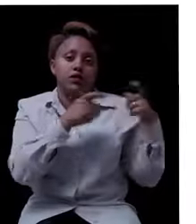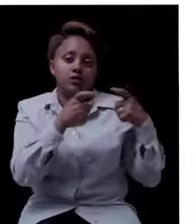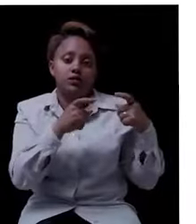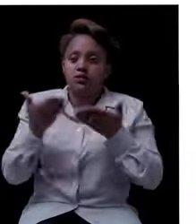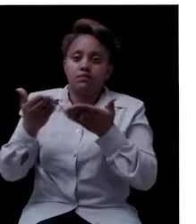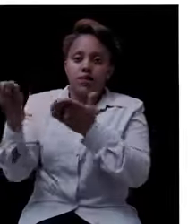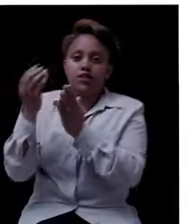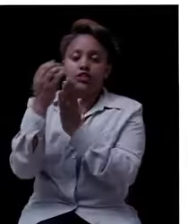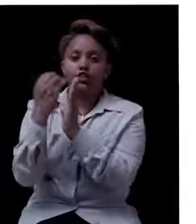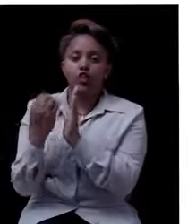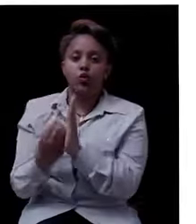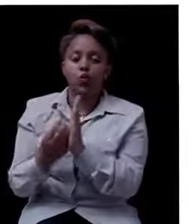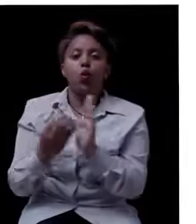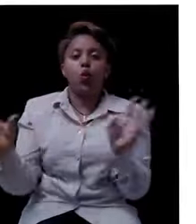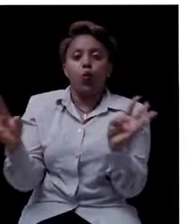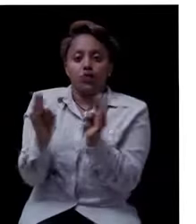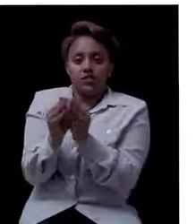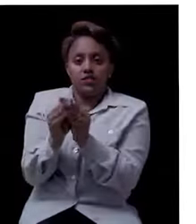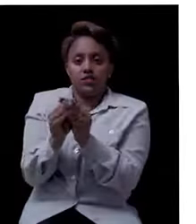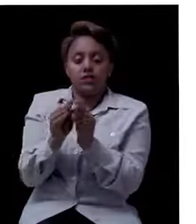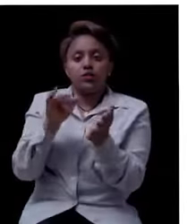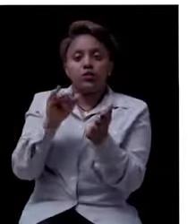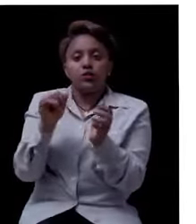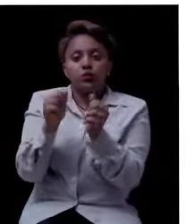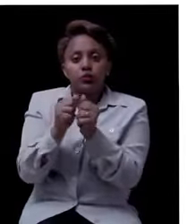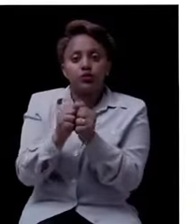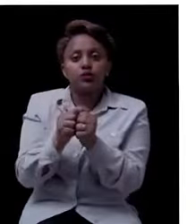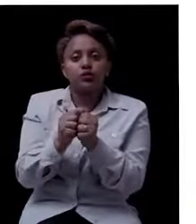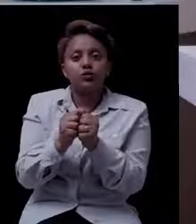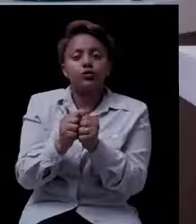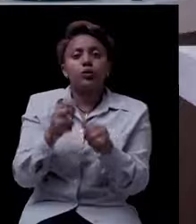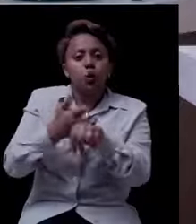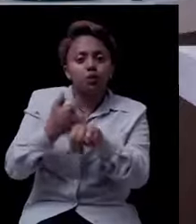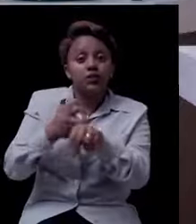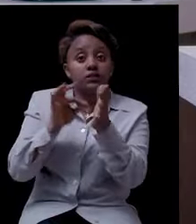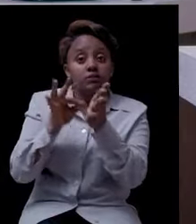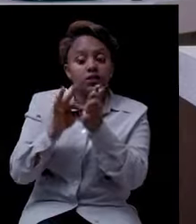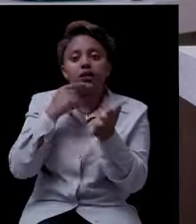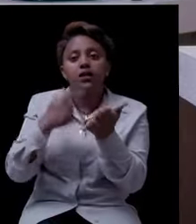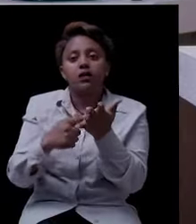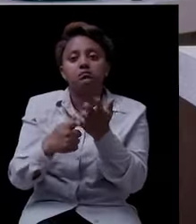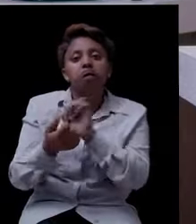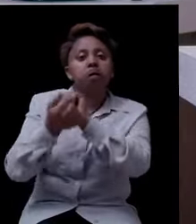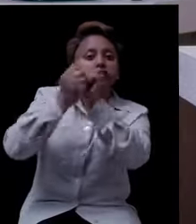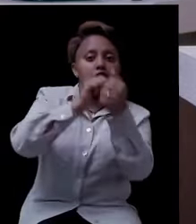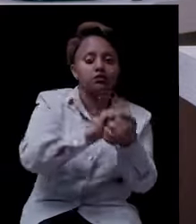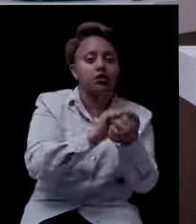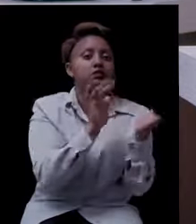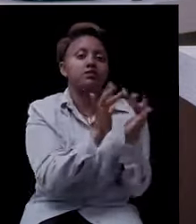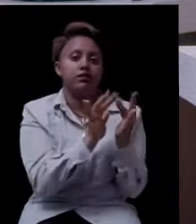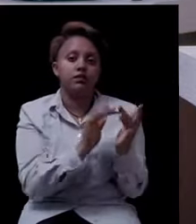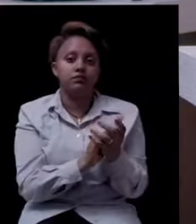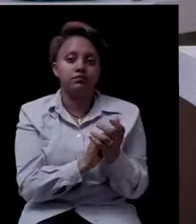risk management, and supply chain optimization. With its ability to handle more complex numbers, data could